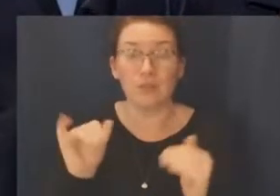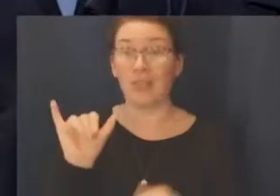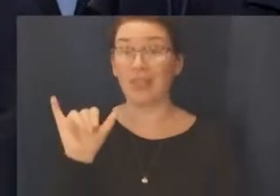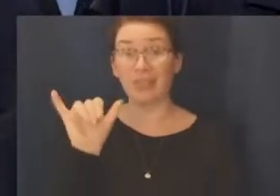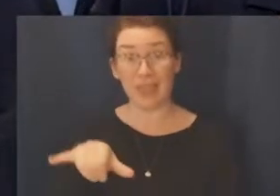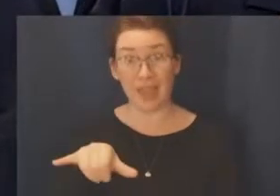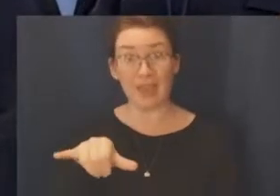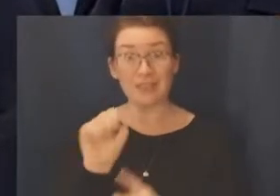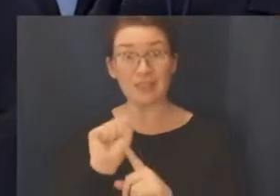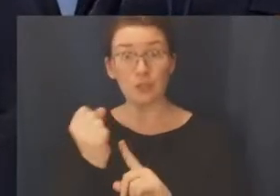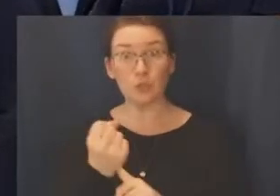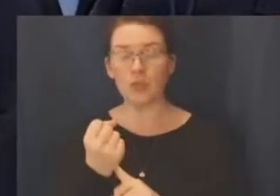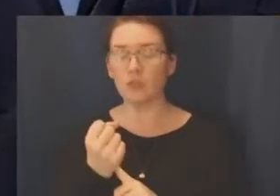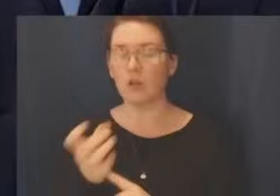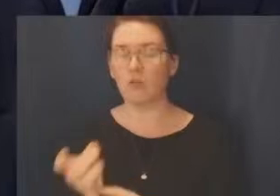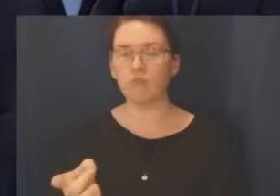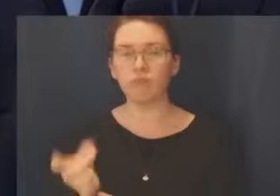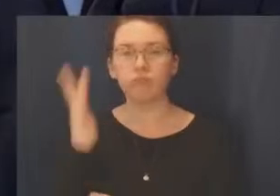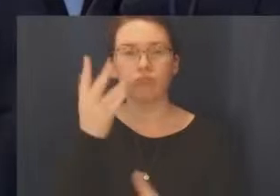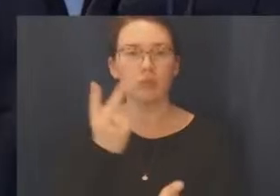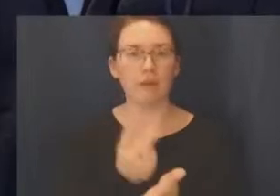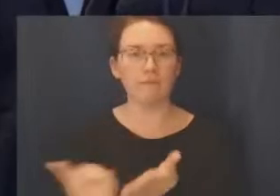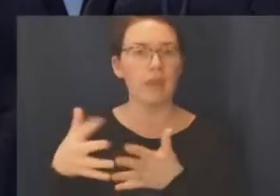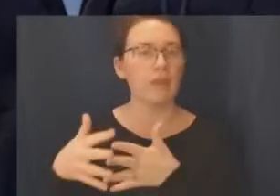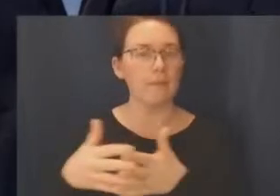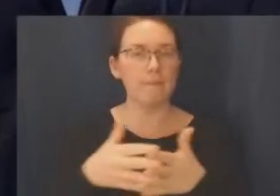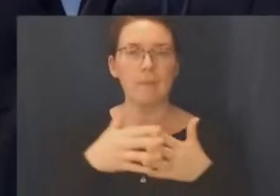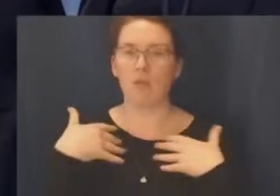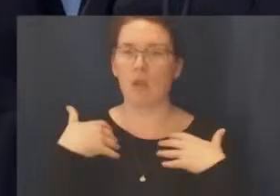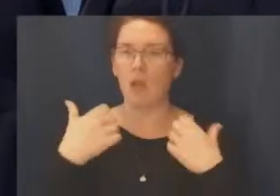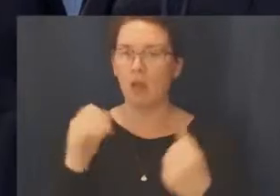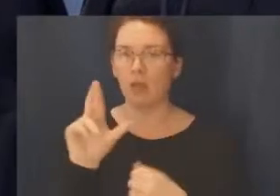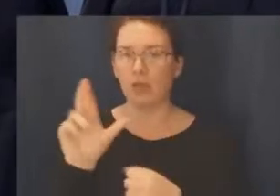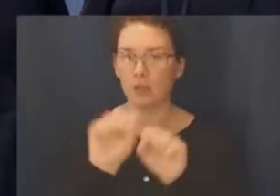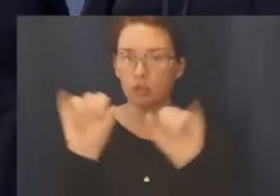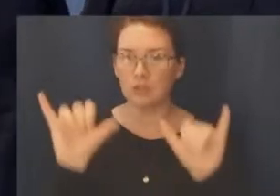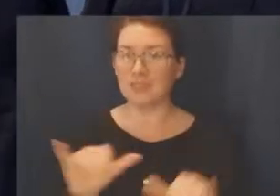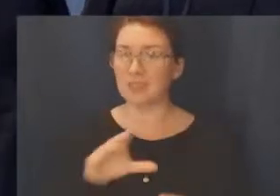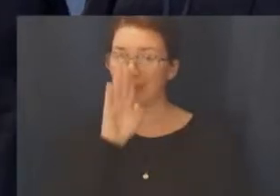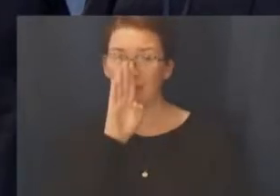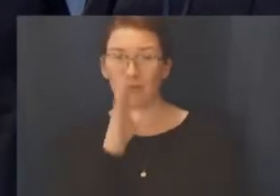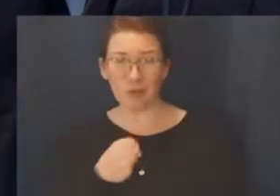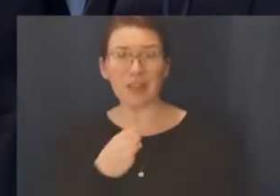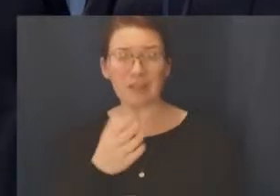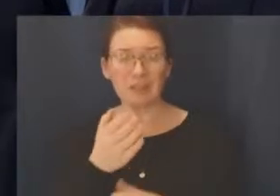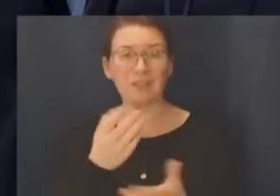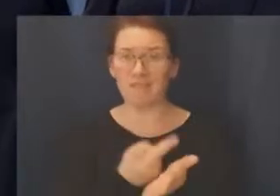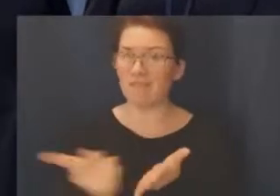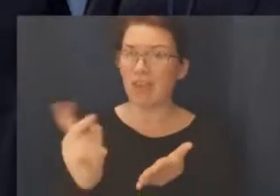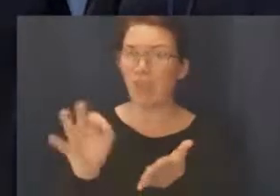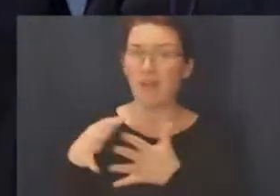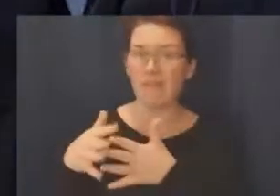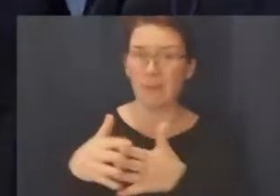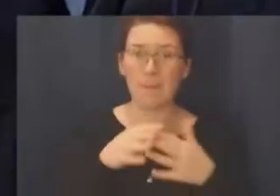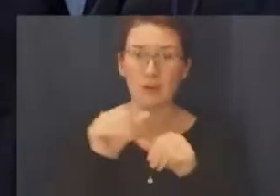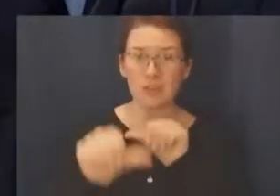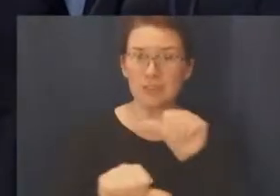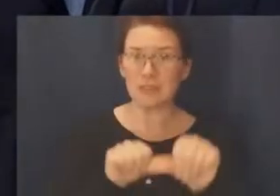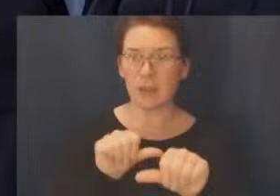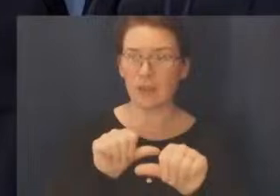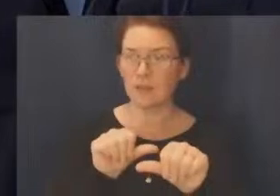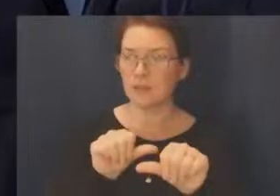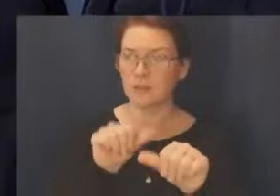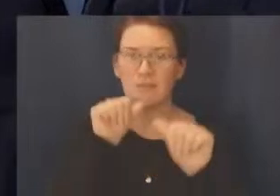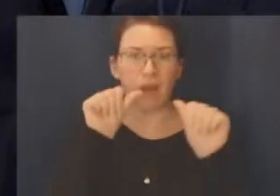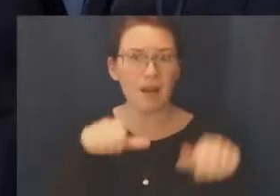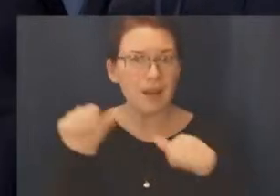catastrophic failure of the American public health system. And it frankly is also a failure of American scientists to address the key